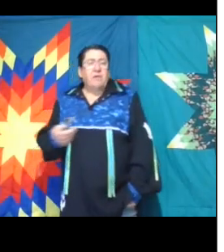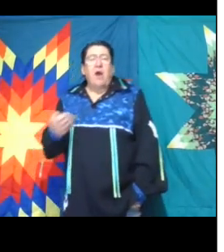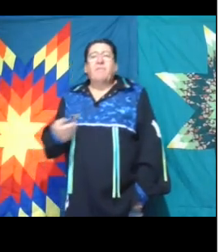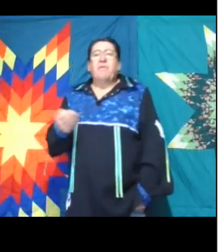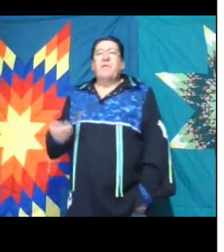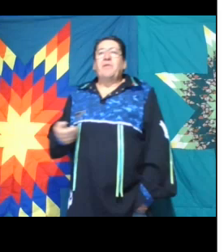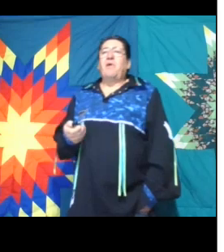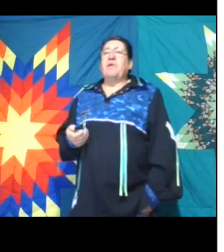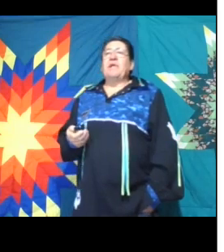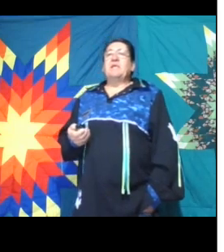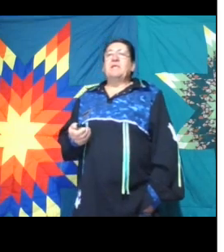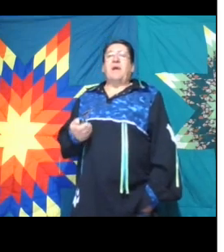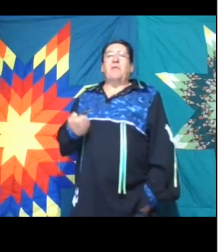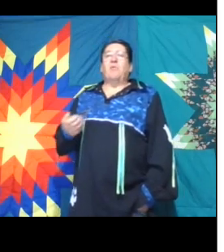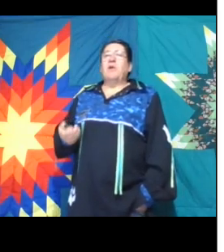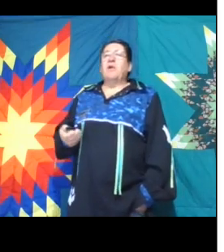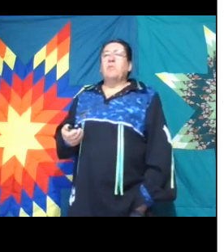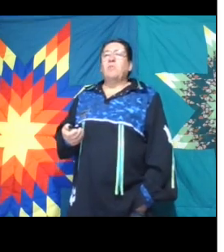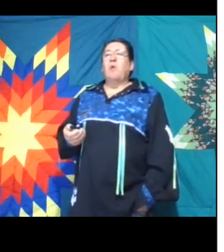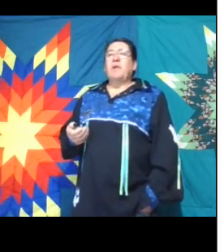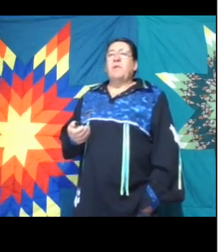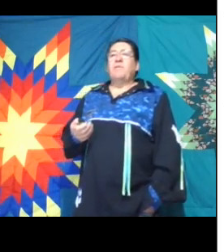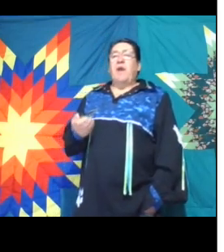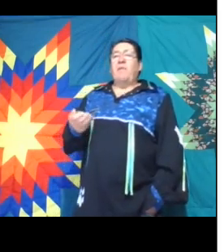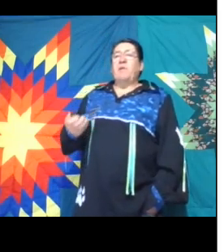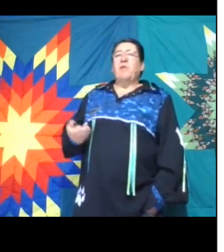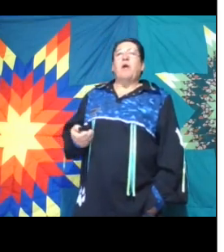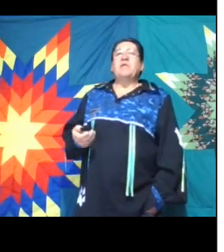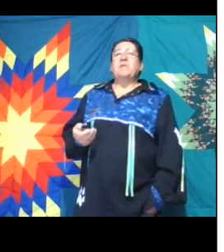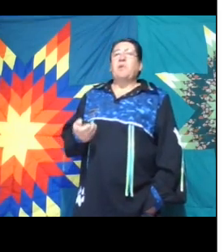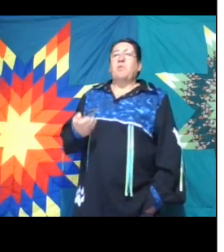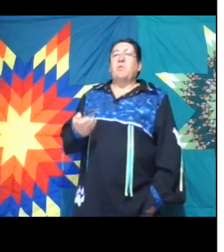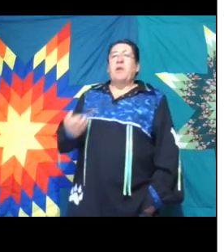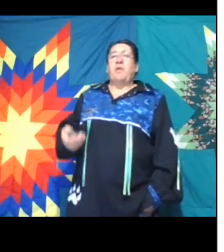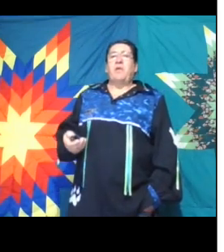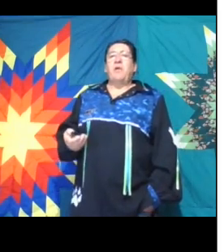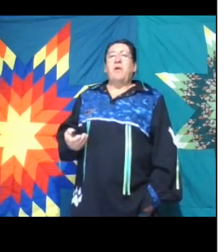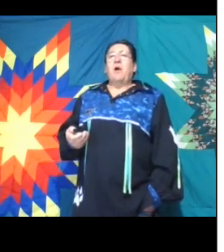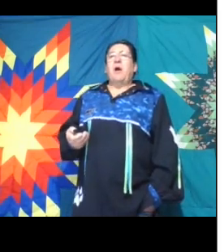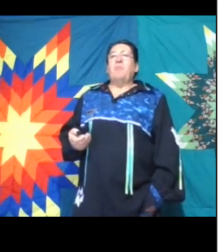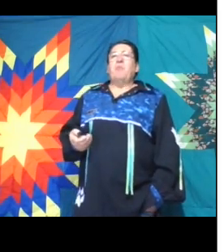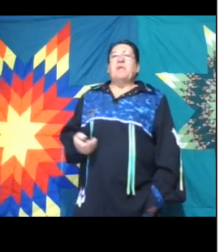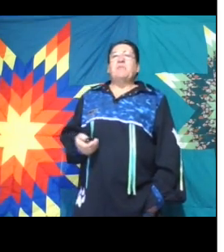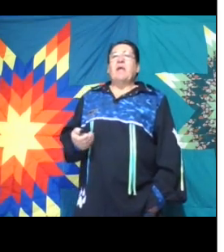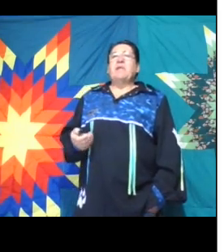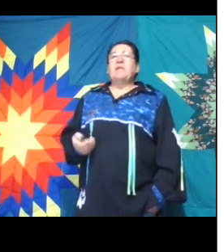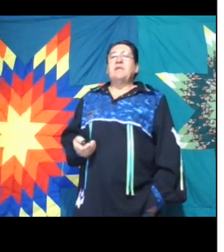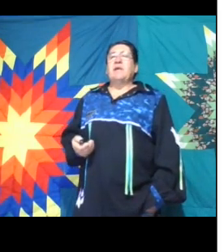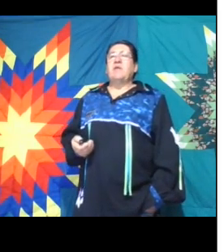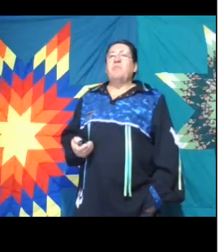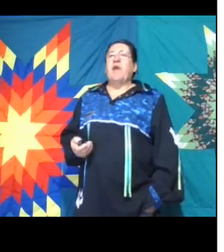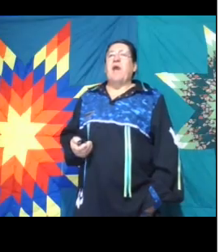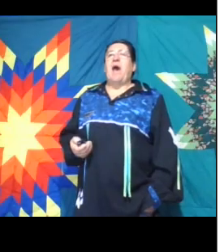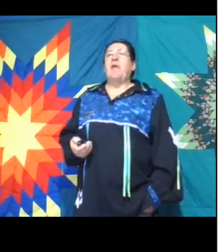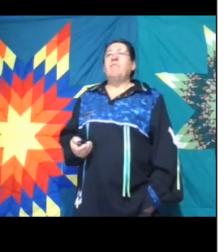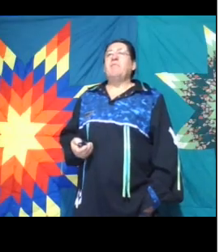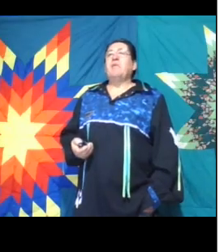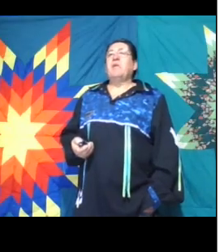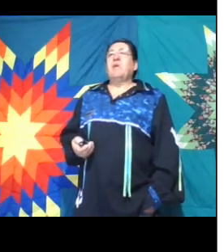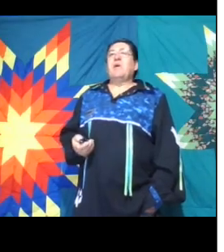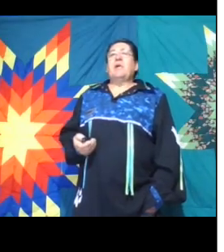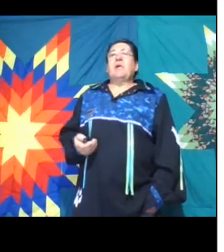present or talk further on these, either one-on-one or if you have any questions about what other best practices that you may